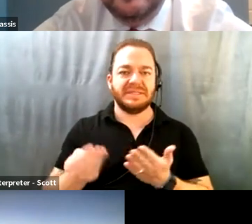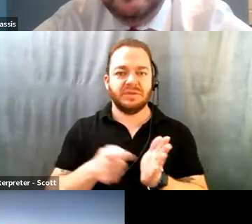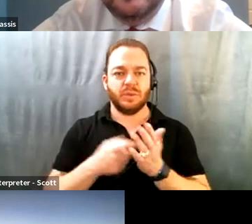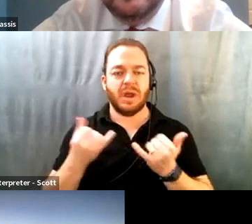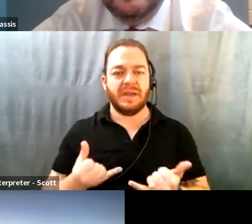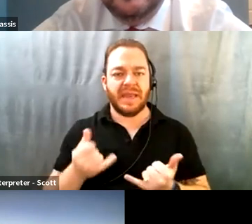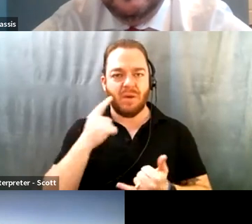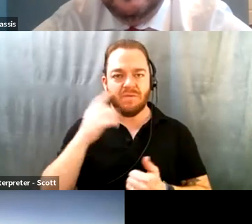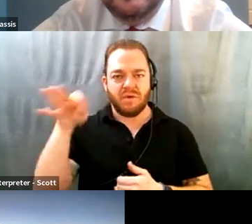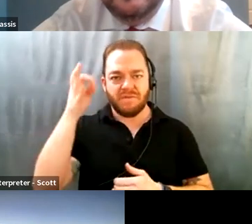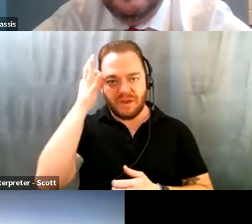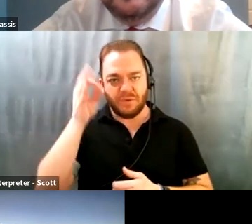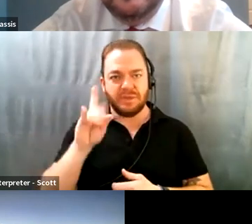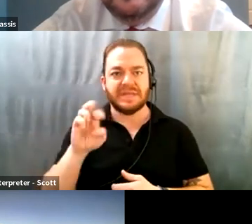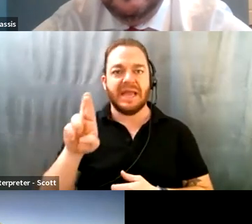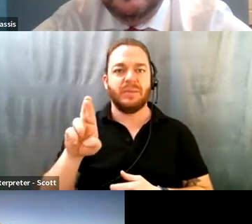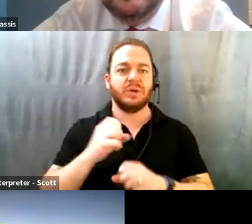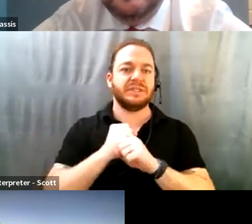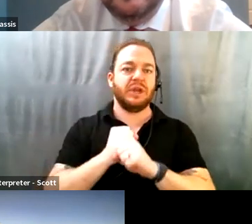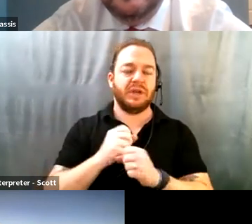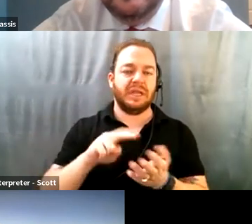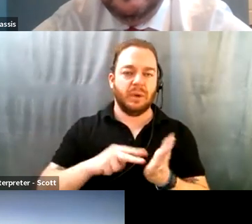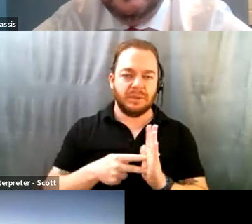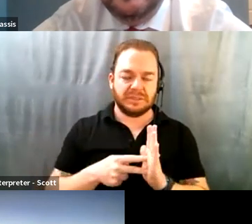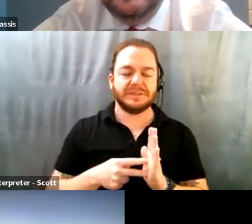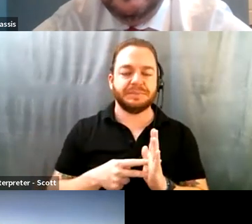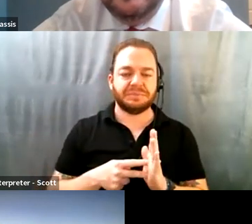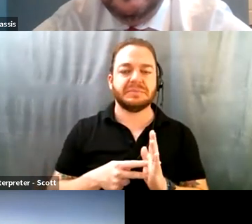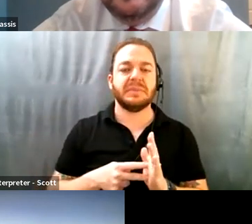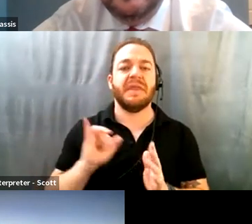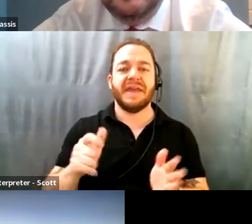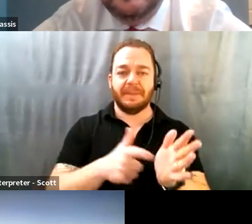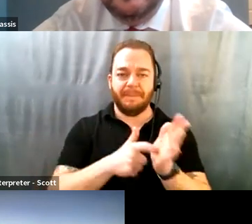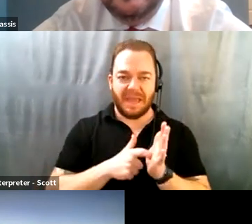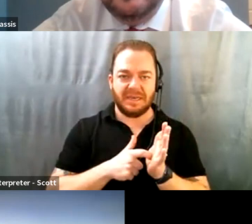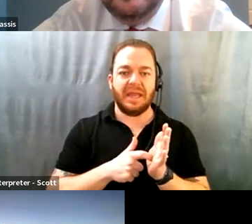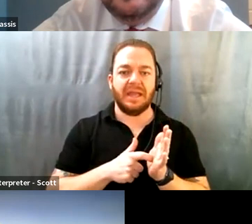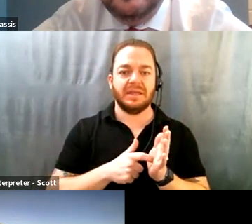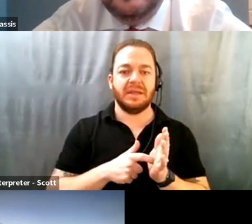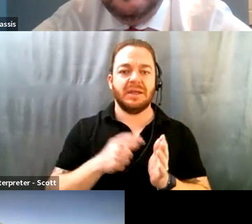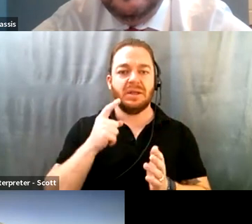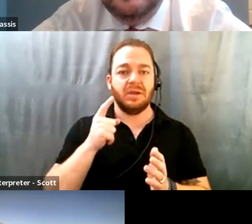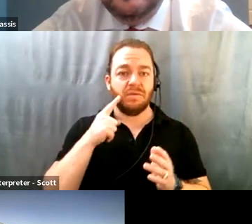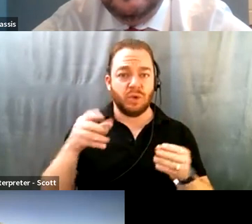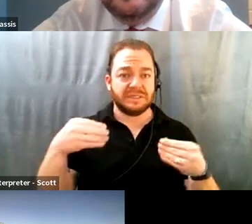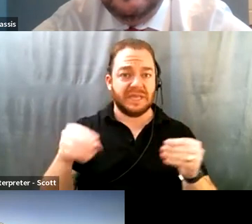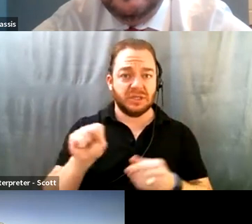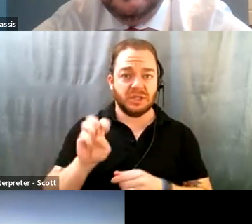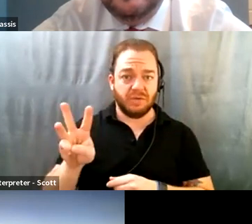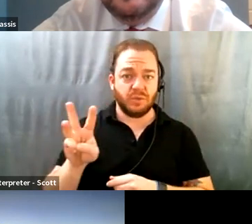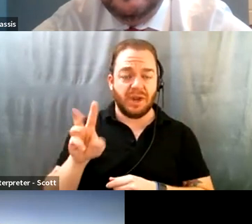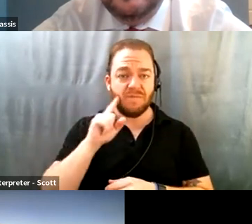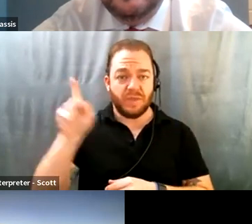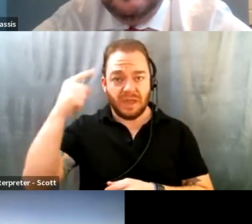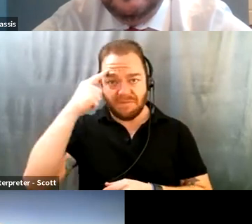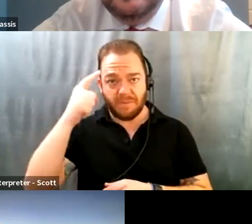for federal cybersecurity purposes. And basically, it's a mandate that for you to sell software to the